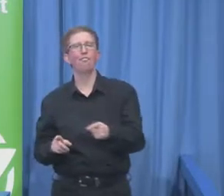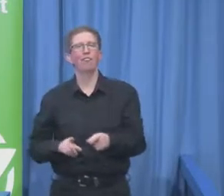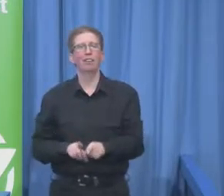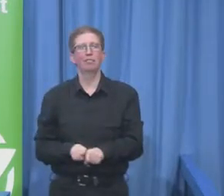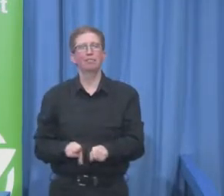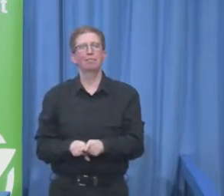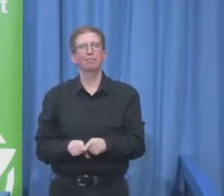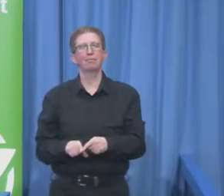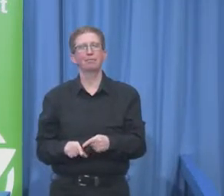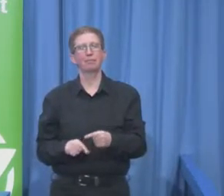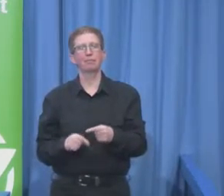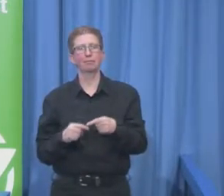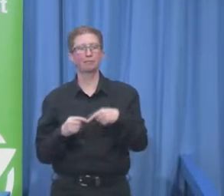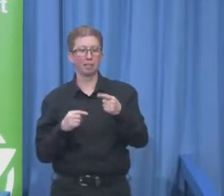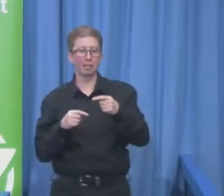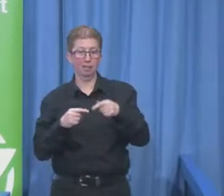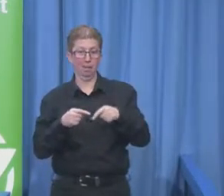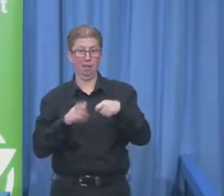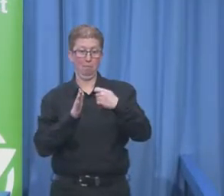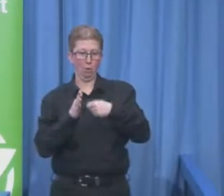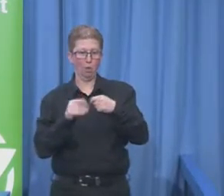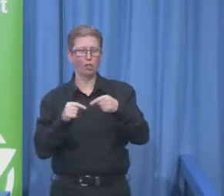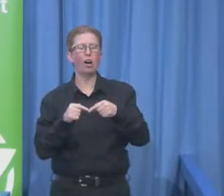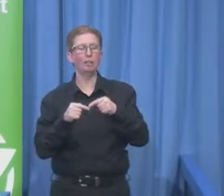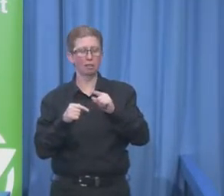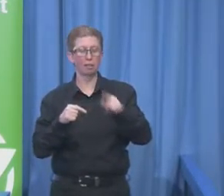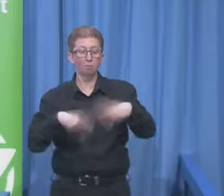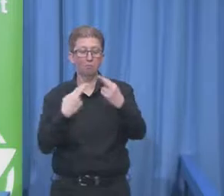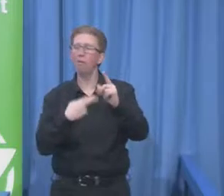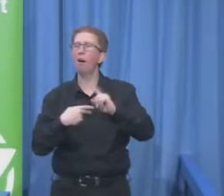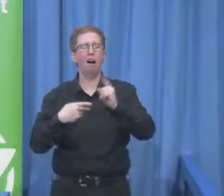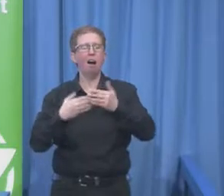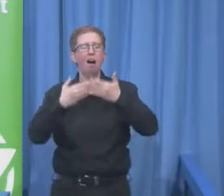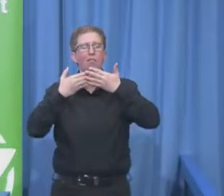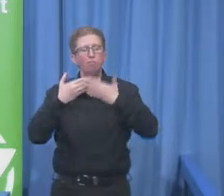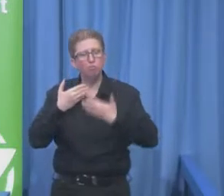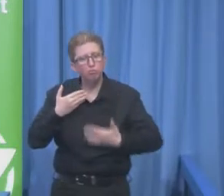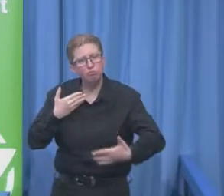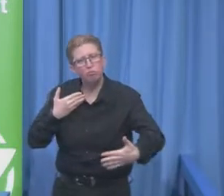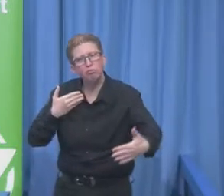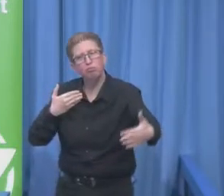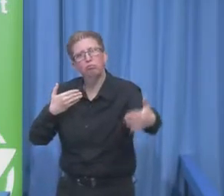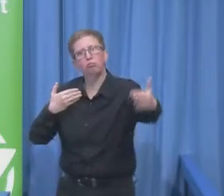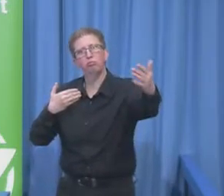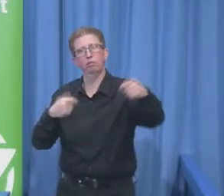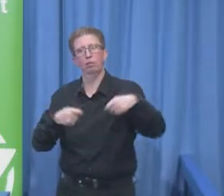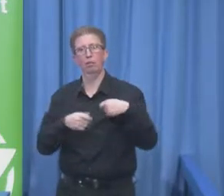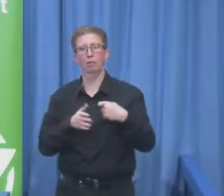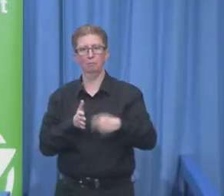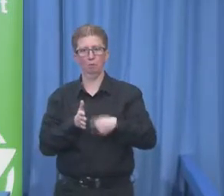forum because he likes being in the global south and his work in Philippines. So over to you, Cees.